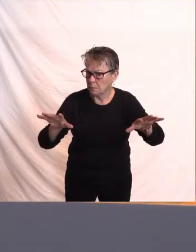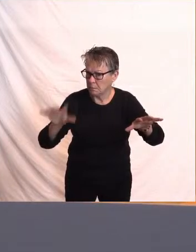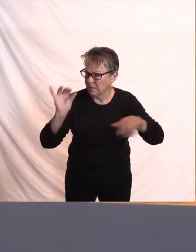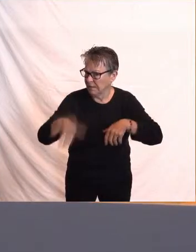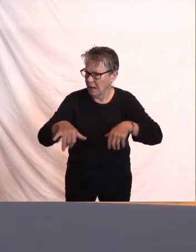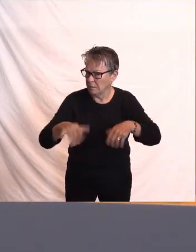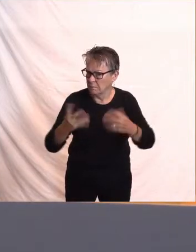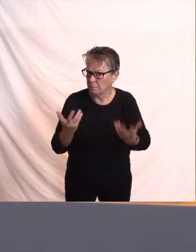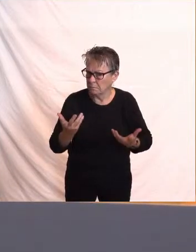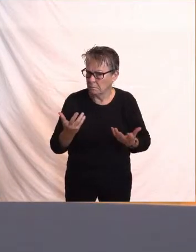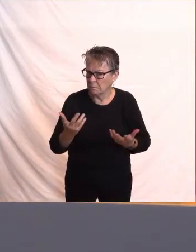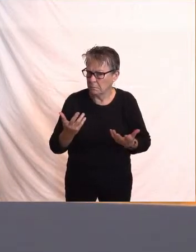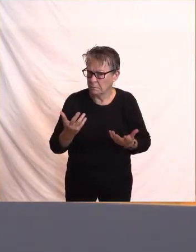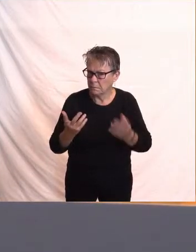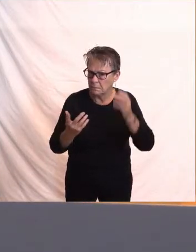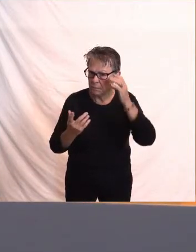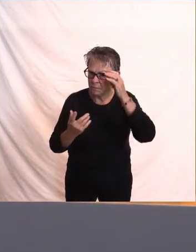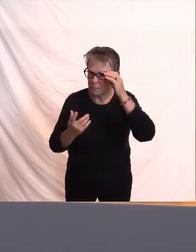severe illness and death.